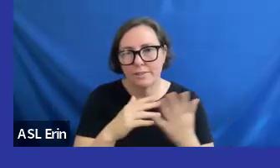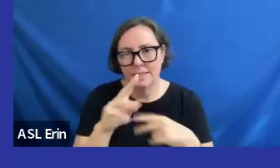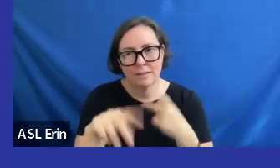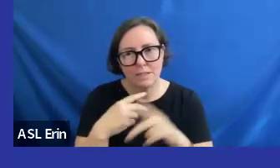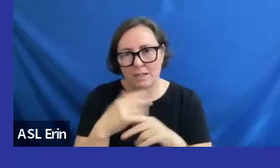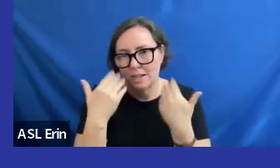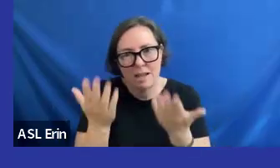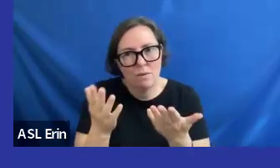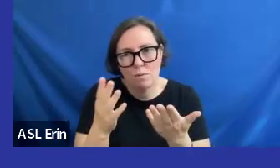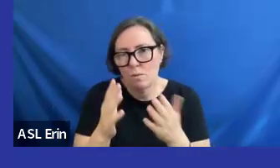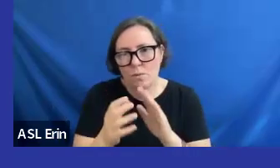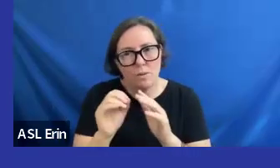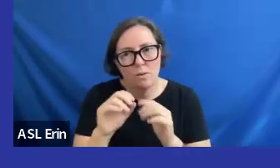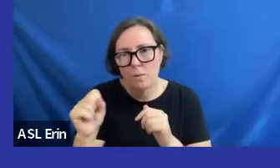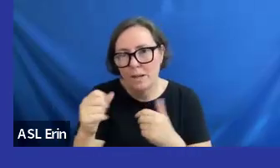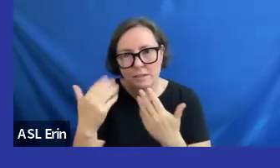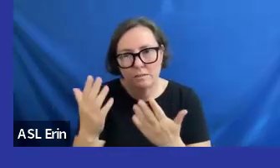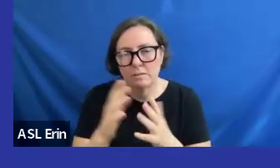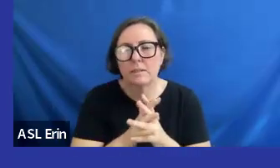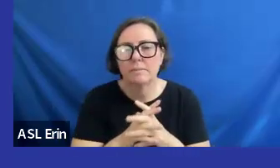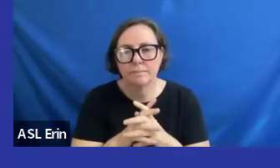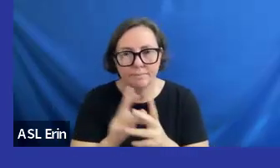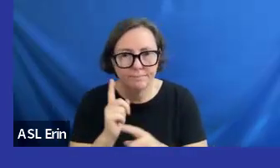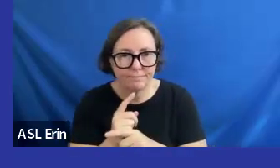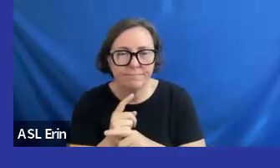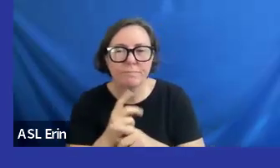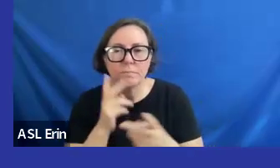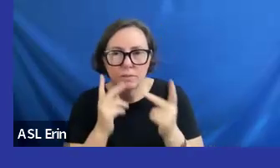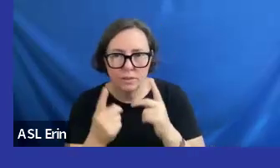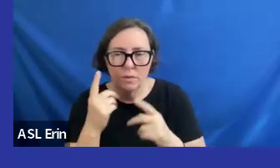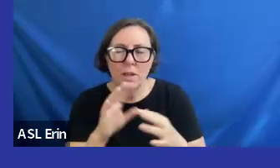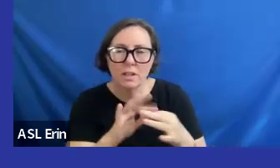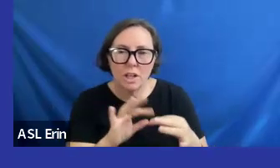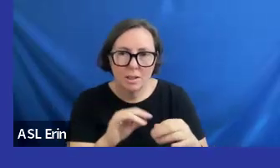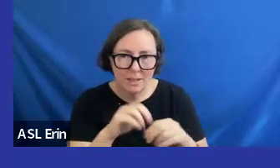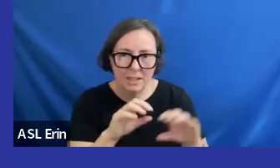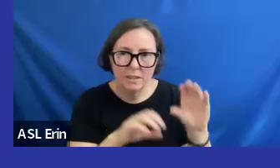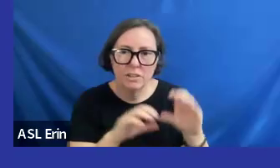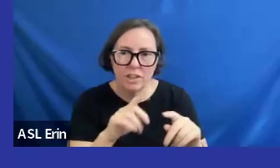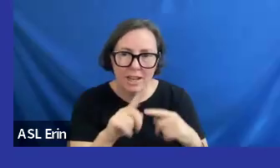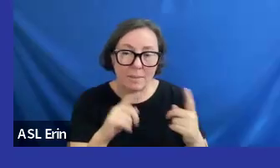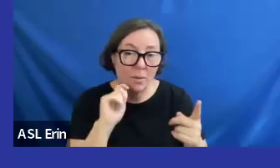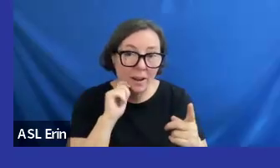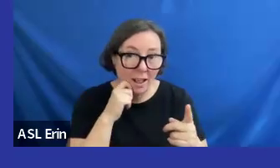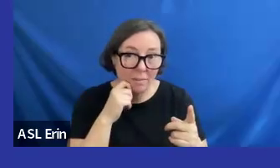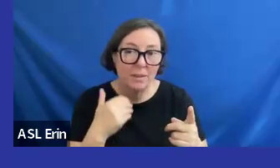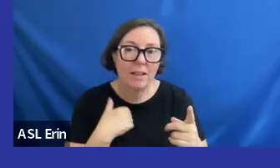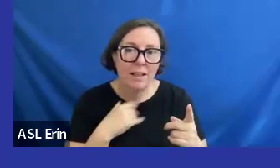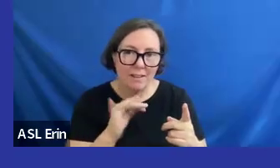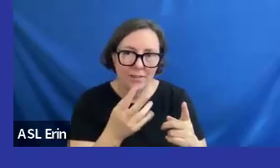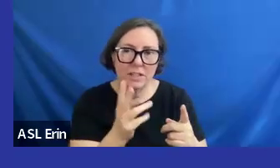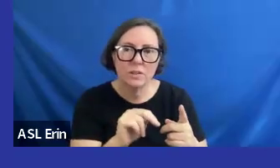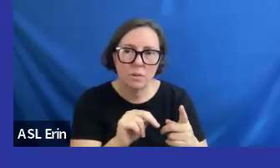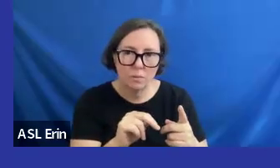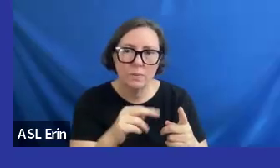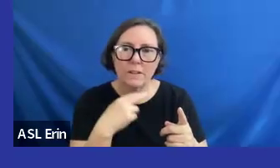the operating system. Gotcha. Yeah. And then we did see a comment in chat. Apple does have equivalent